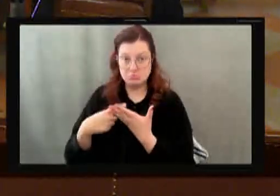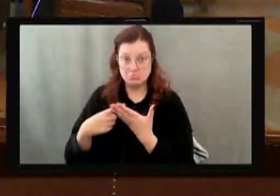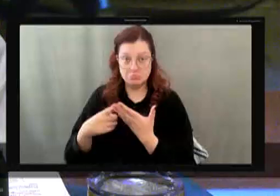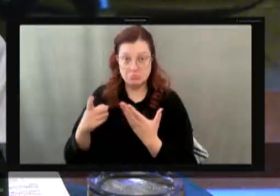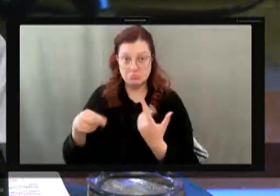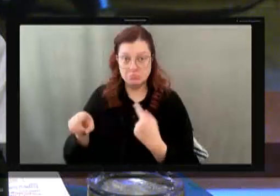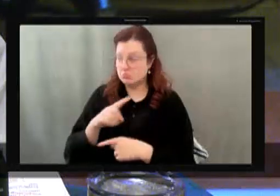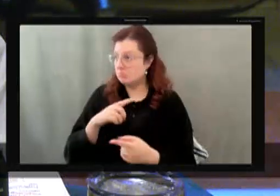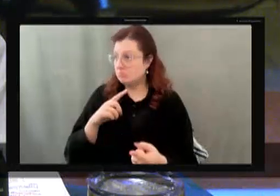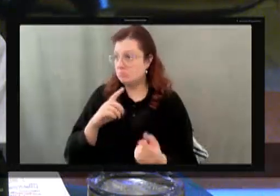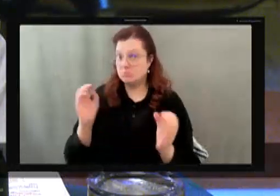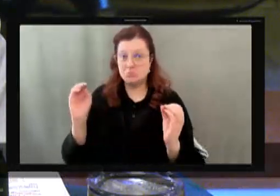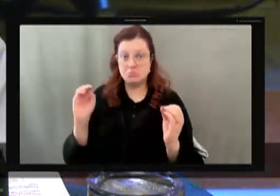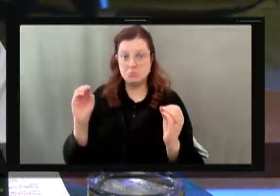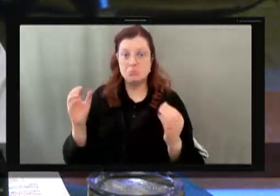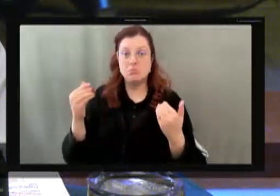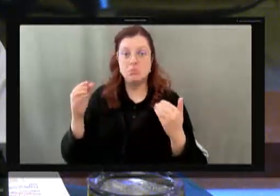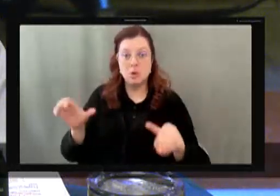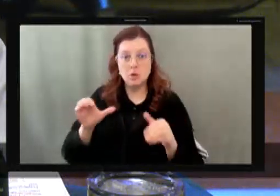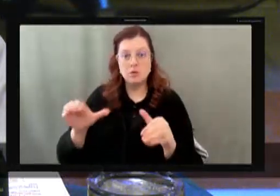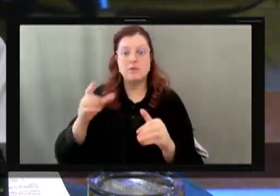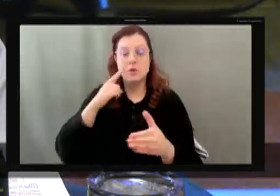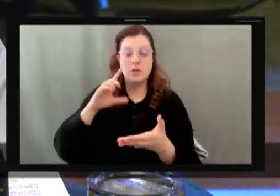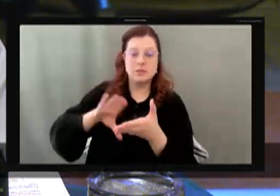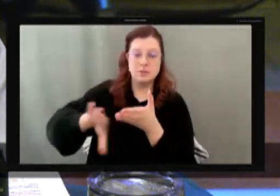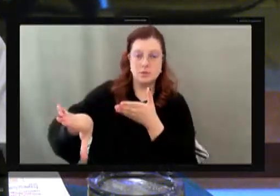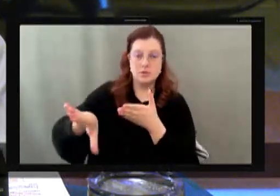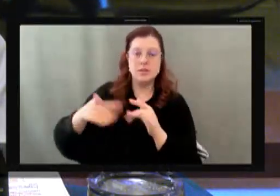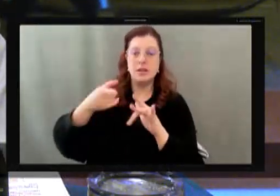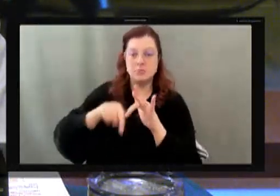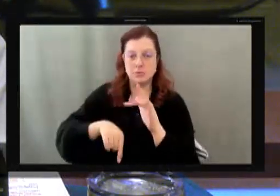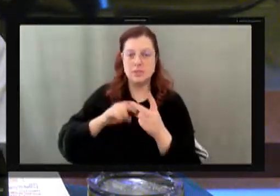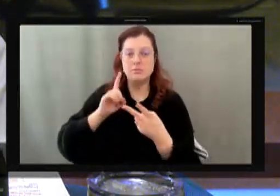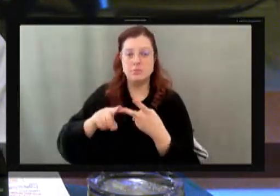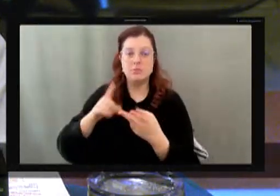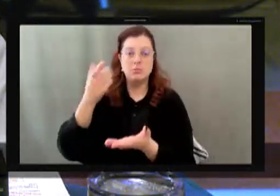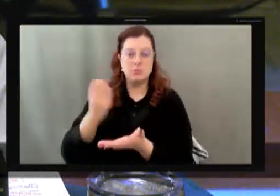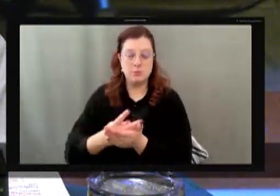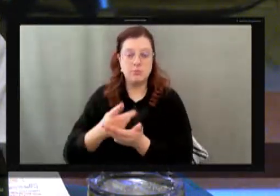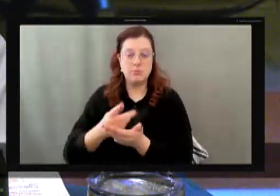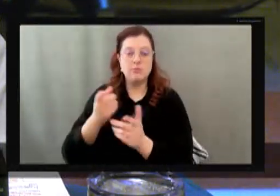Seeing none, can I please have a motion to excuse the absent members, approve the minutes, and adjourn the meeting?